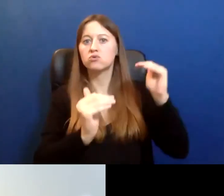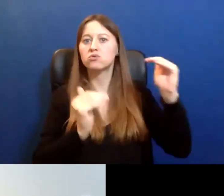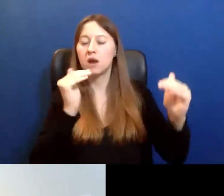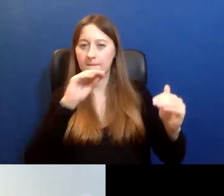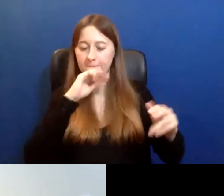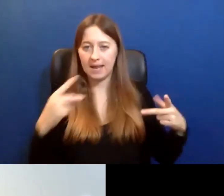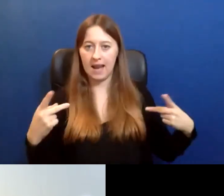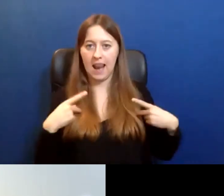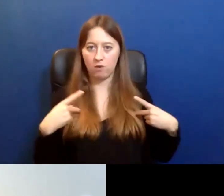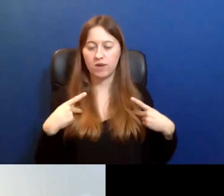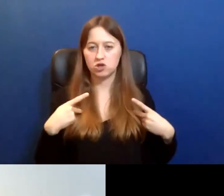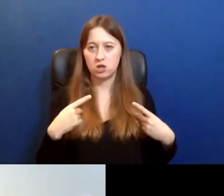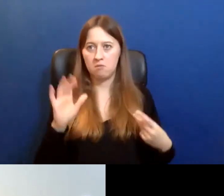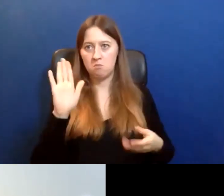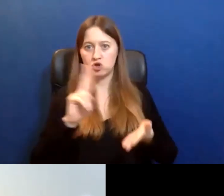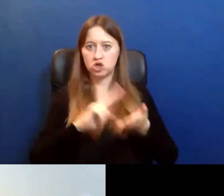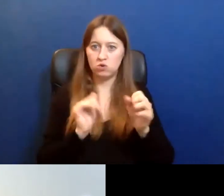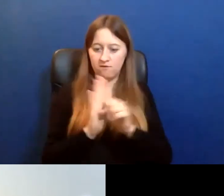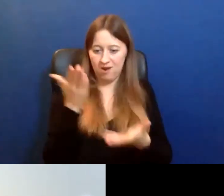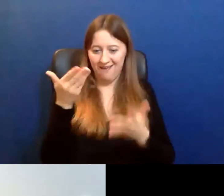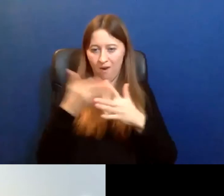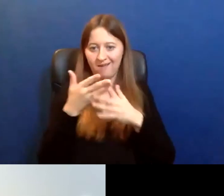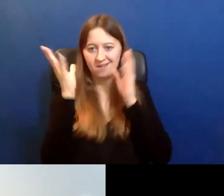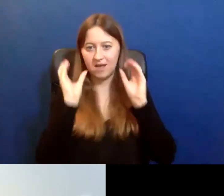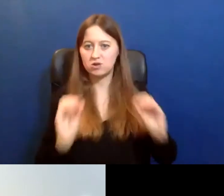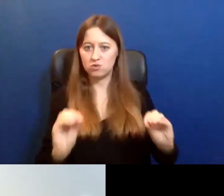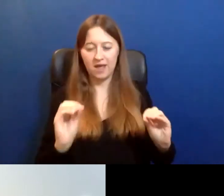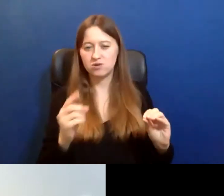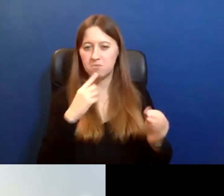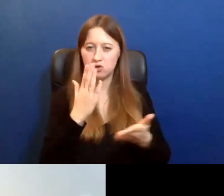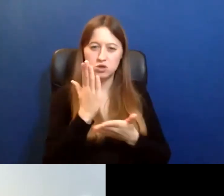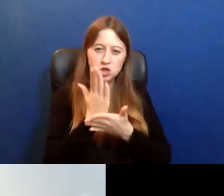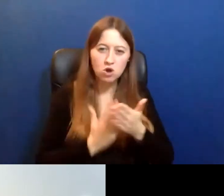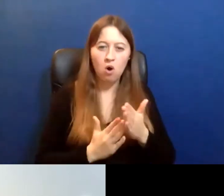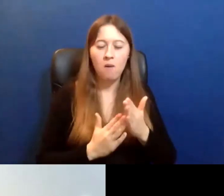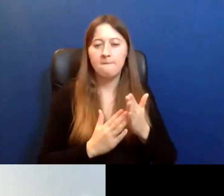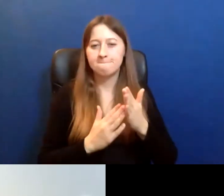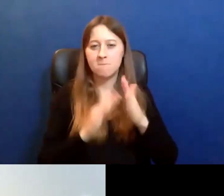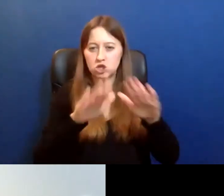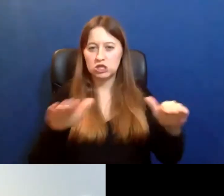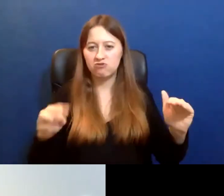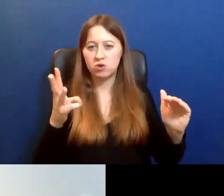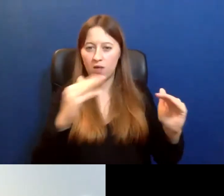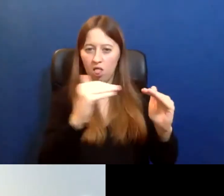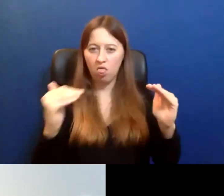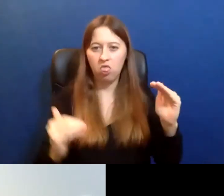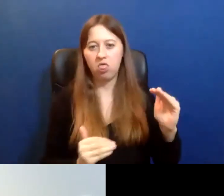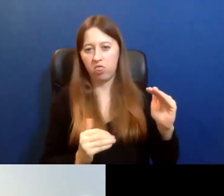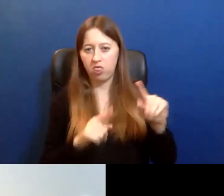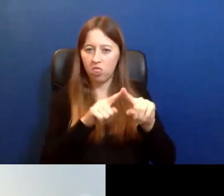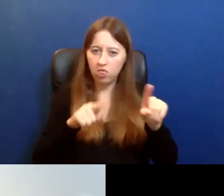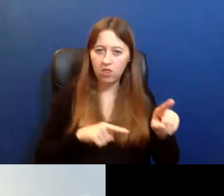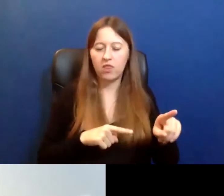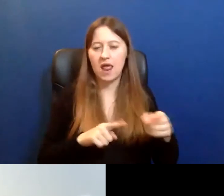to access education. But there are going to be some for whom that's not the case, and I think that's where we have a real problem with the